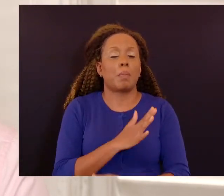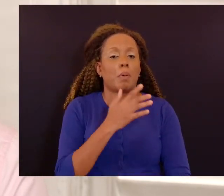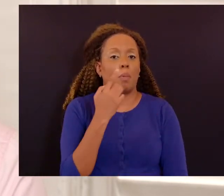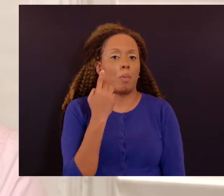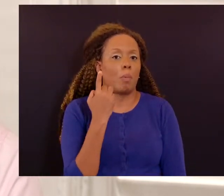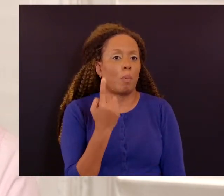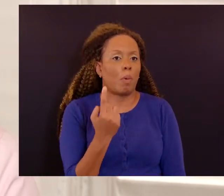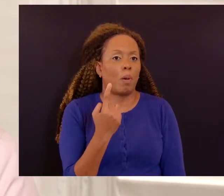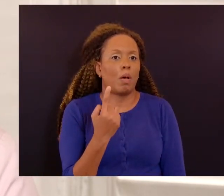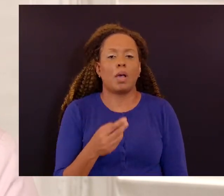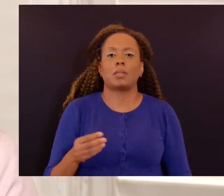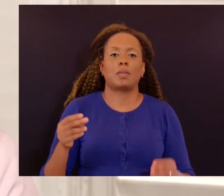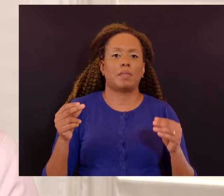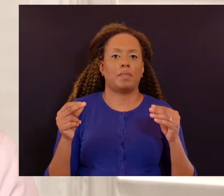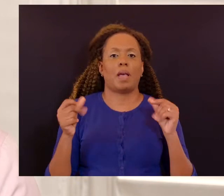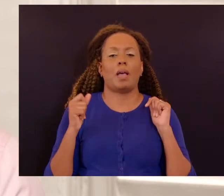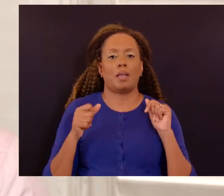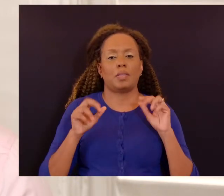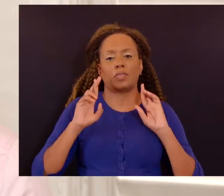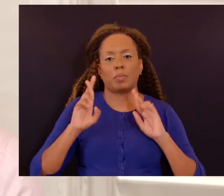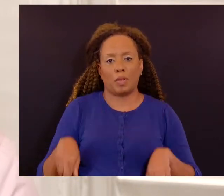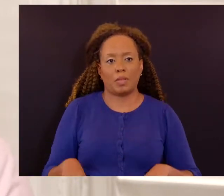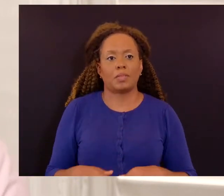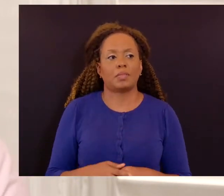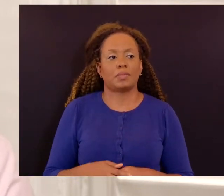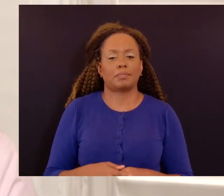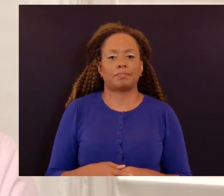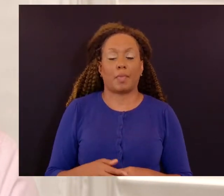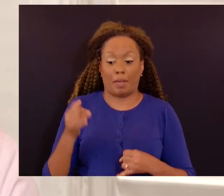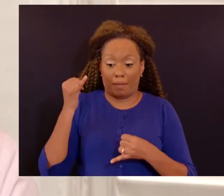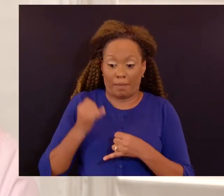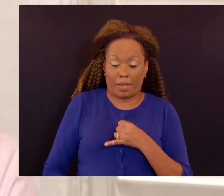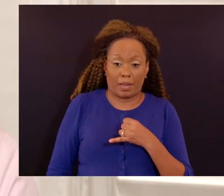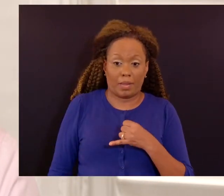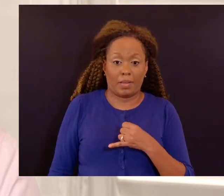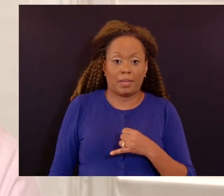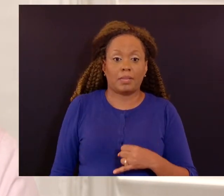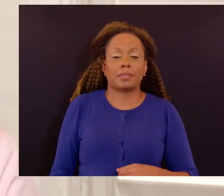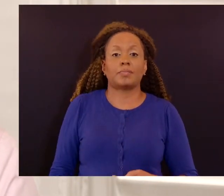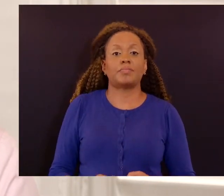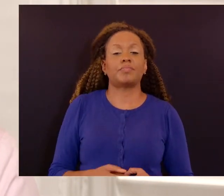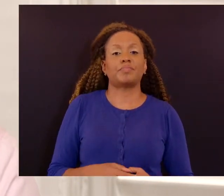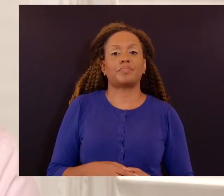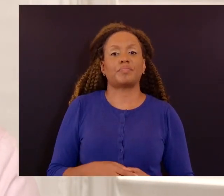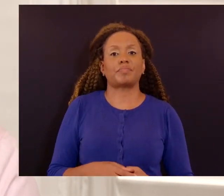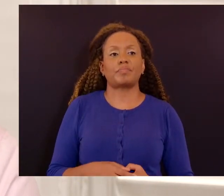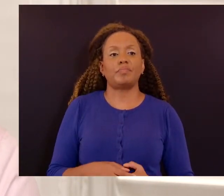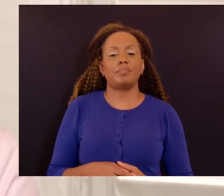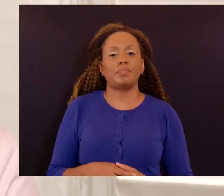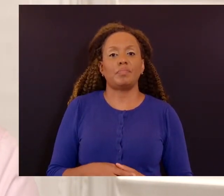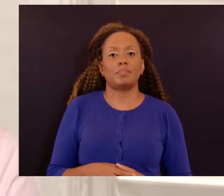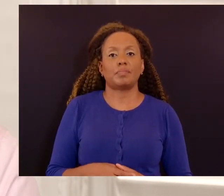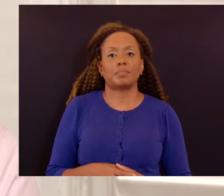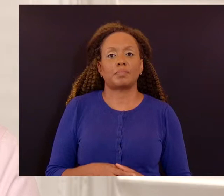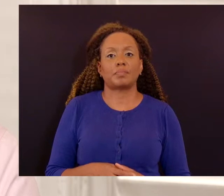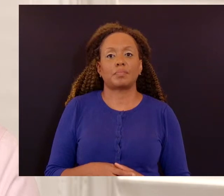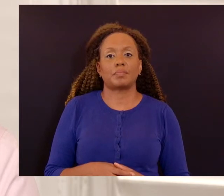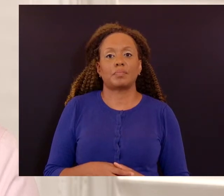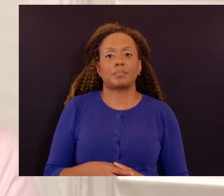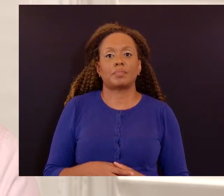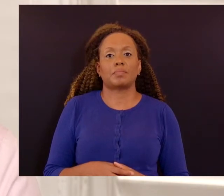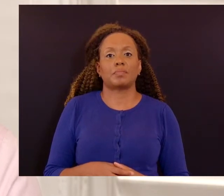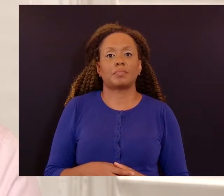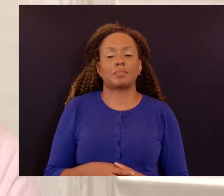as timely a manner as possible. And finally, I must say that in relation to